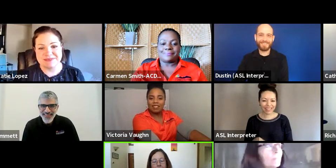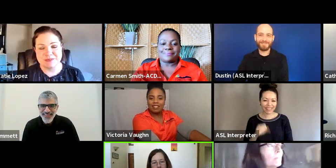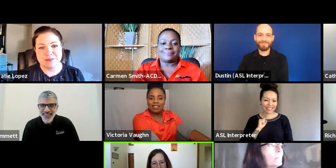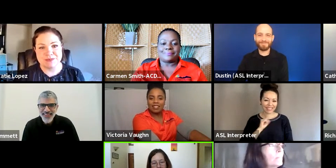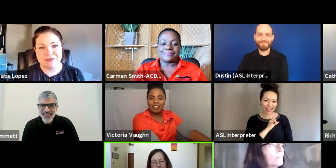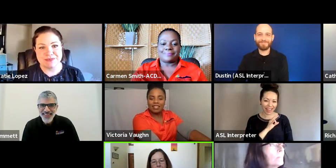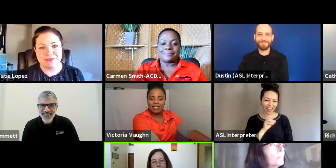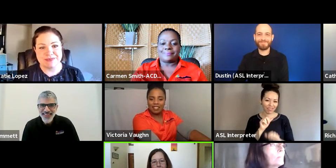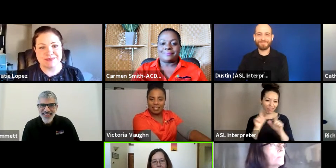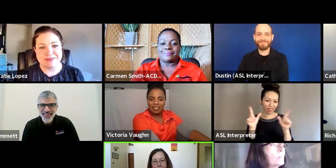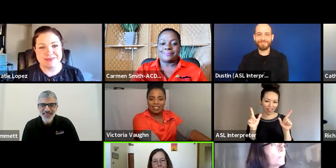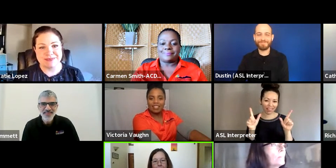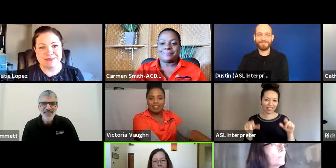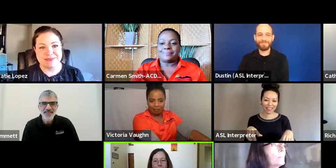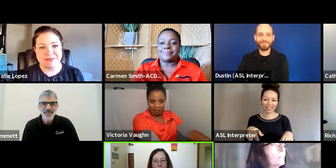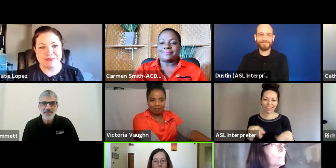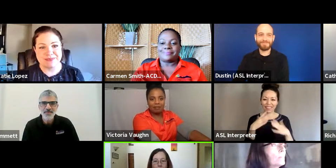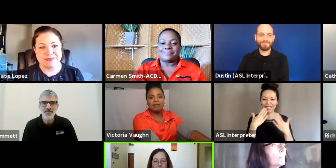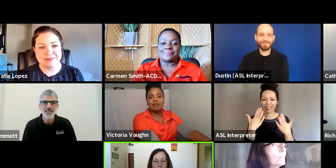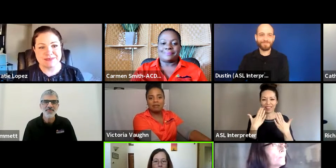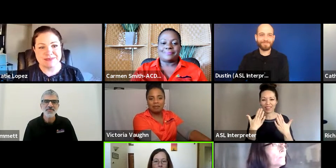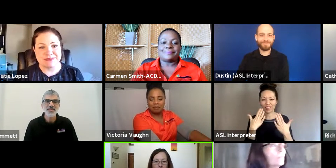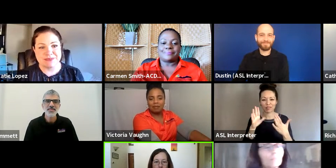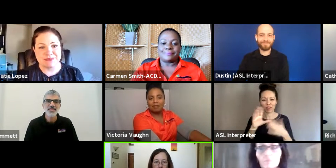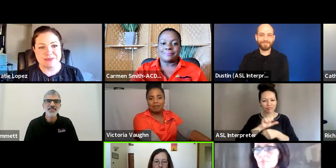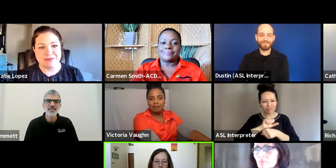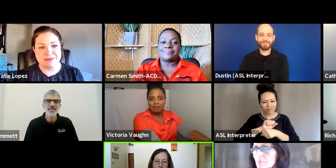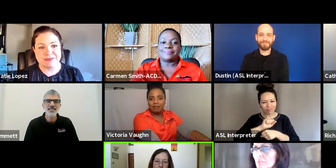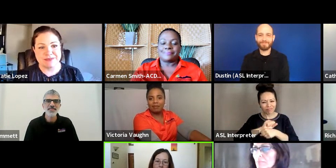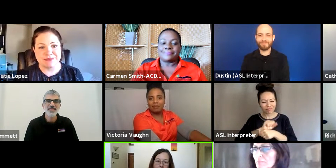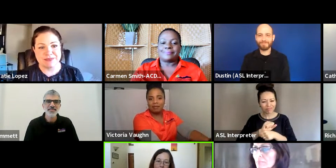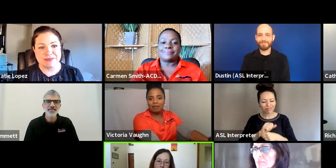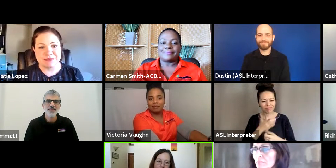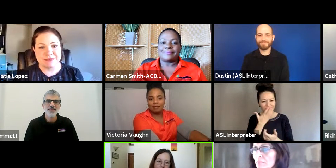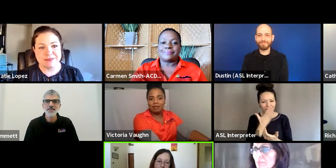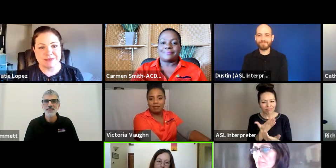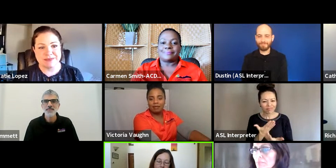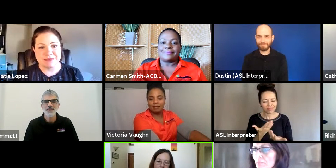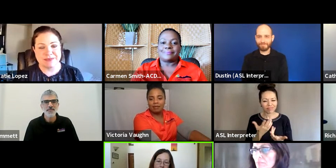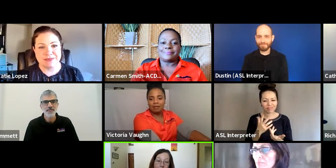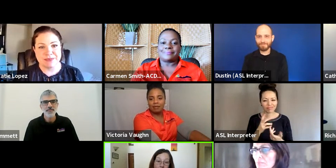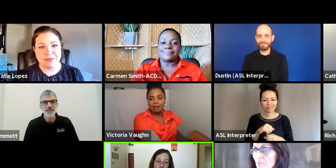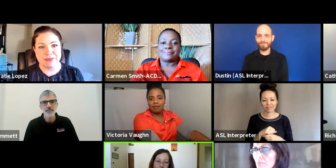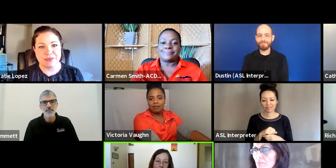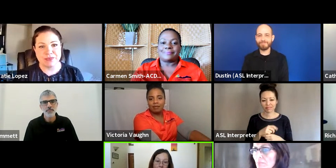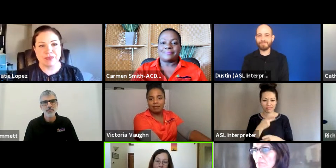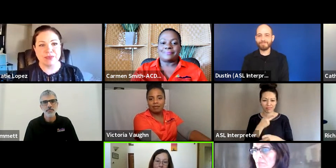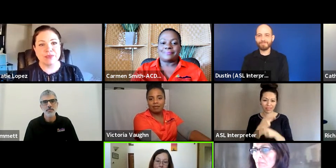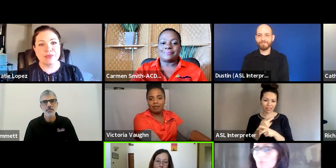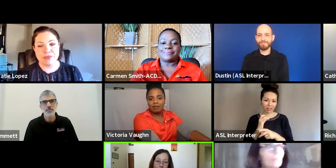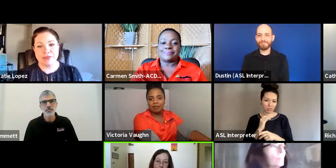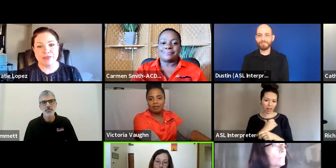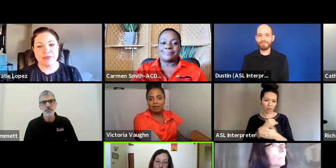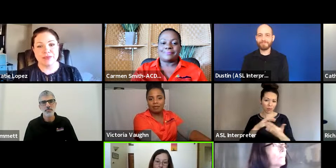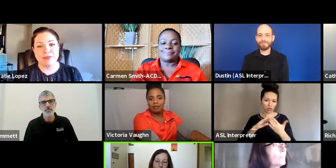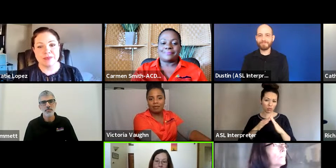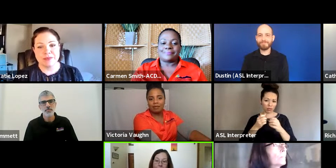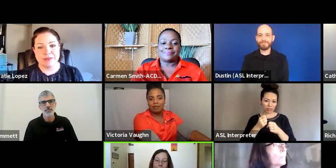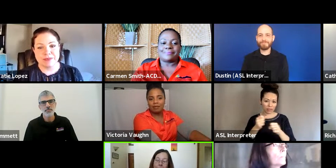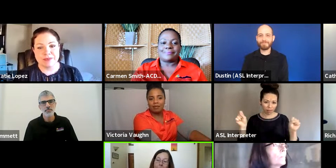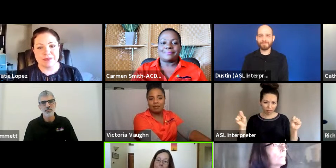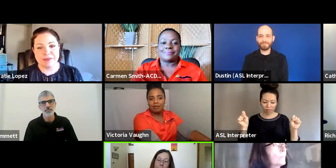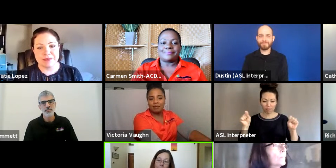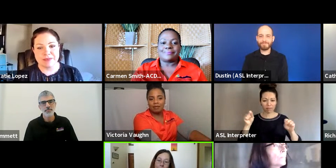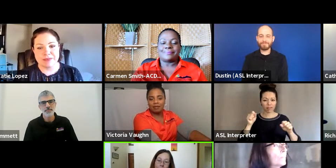staff. Thank you for all the work that you were doing and for keeping the community safe, keeping the ball